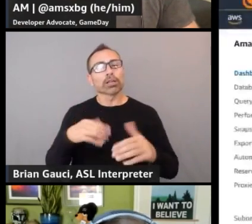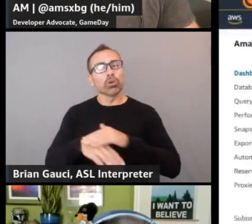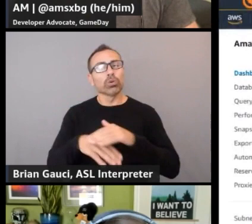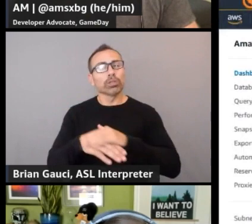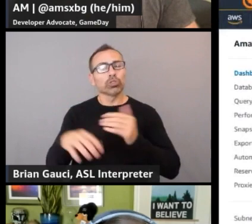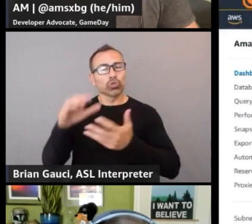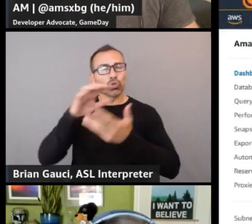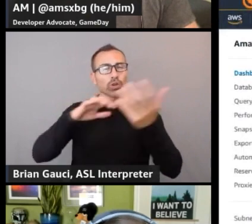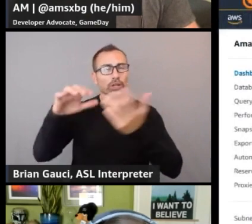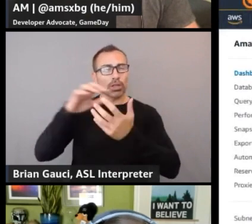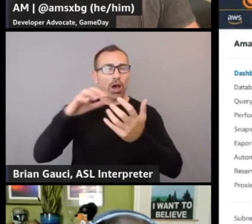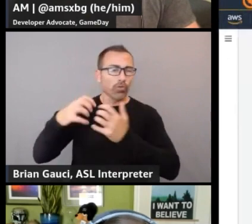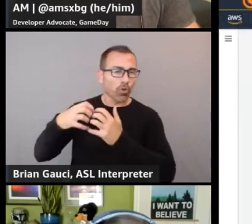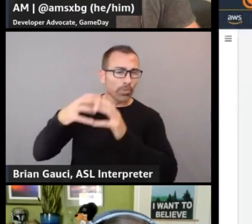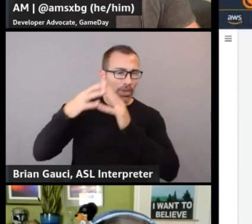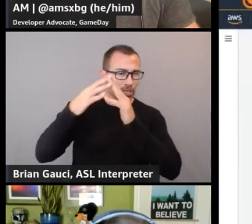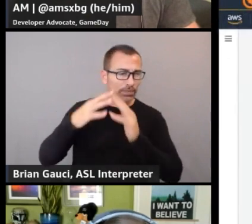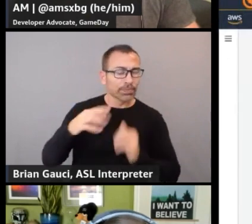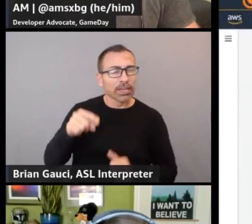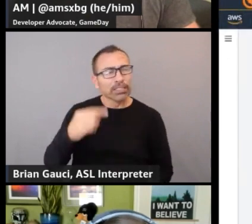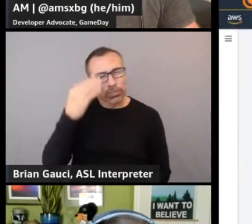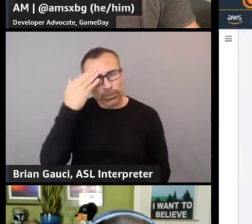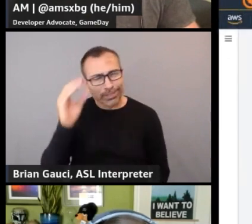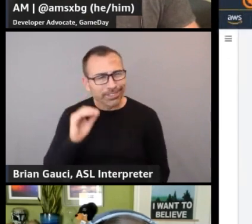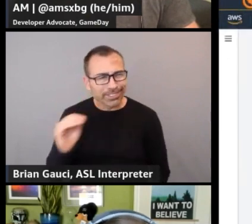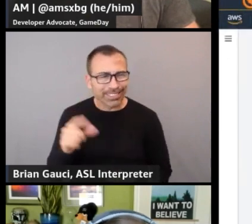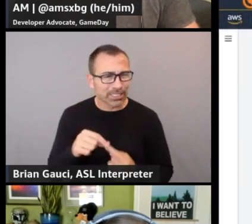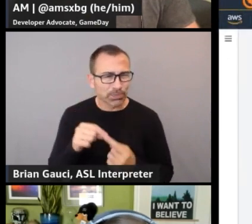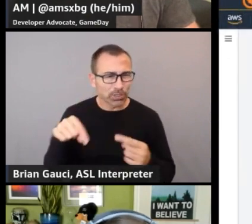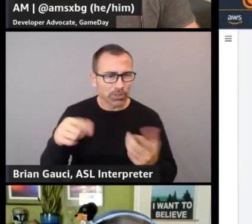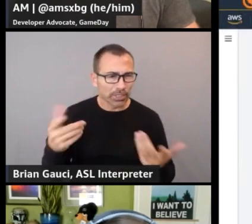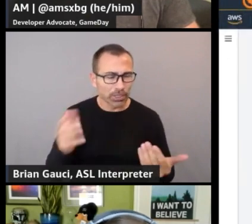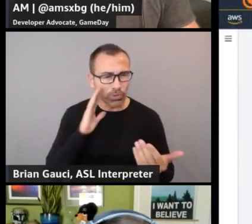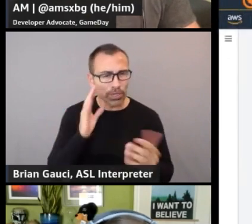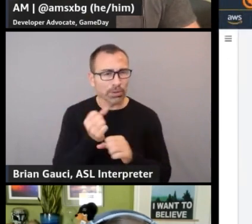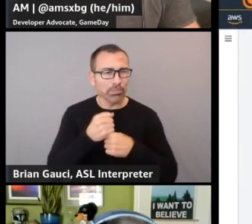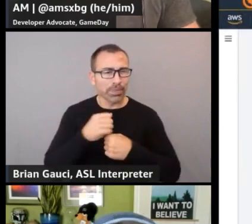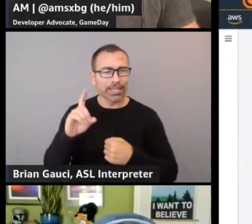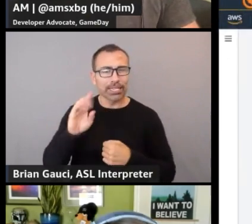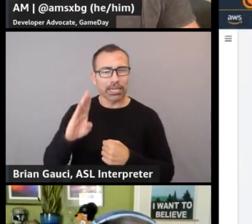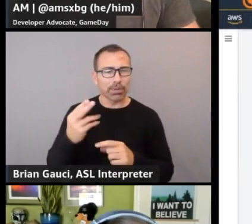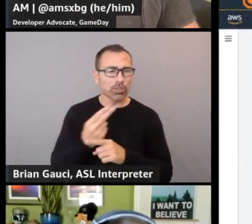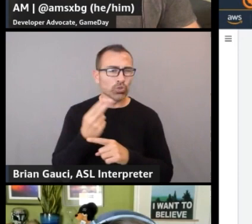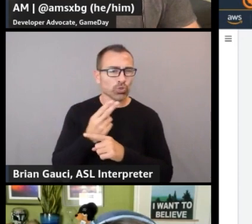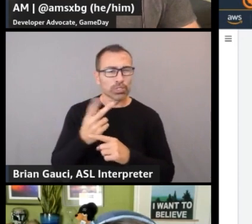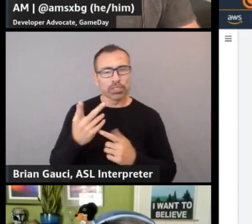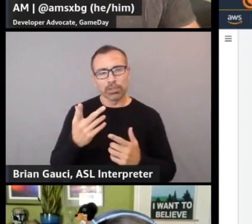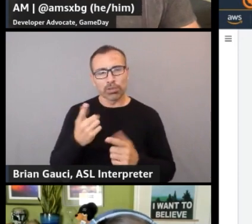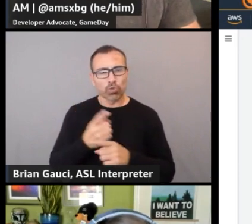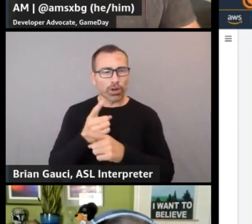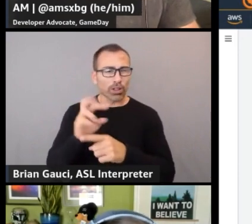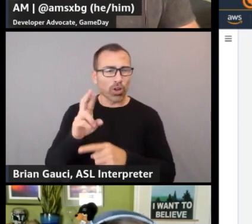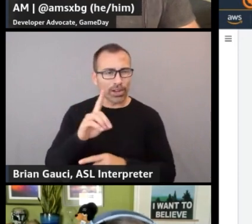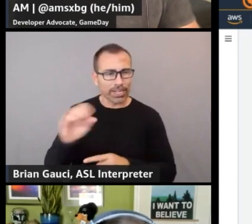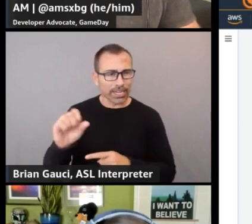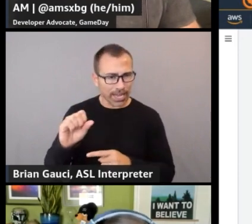so you know, there's nothing special here. We're just going to then create a database using the regular RDS screen. So we're just going to take this extra step. Now, I'm going to be running